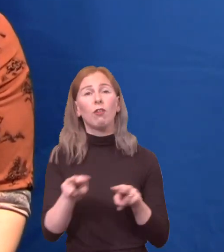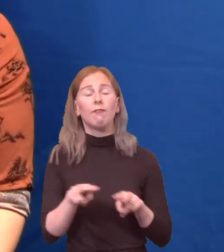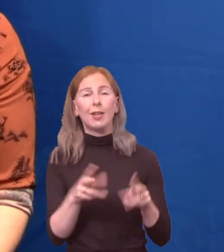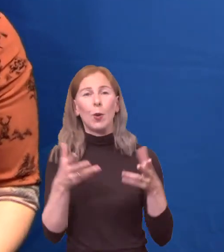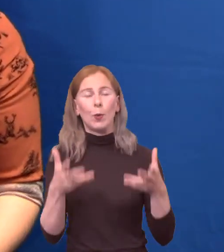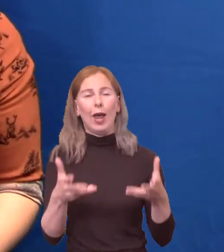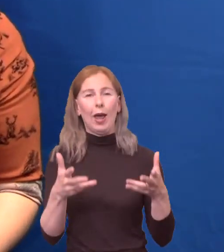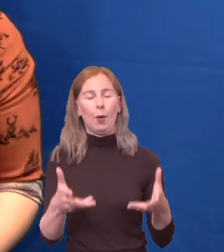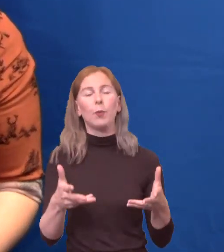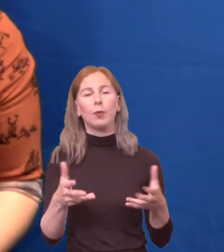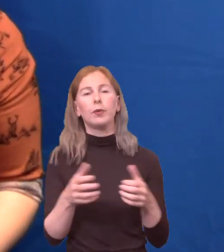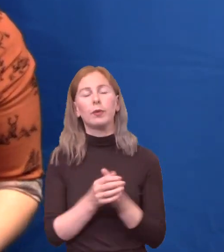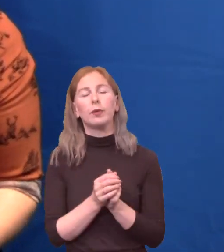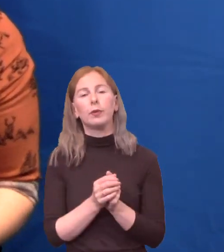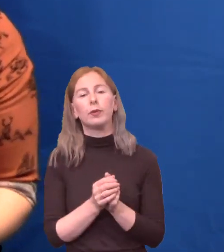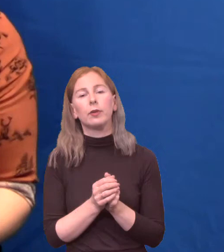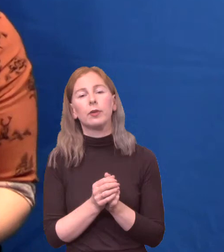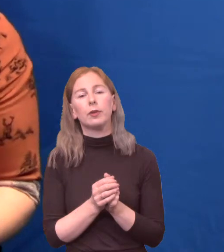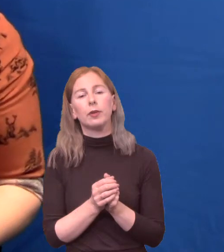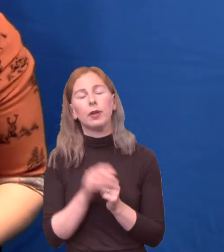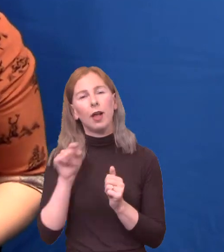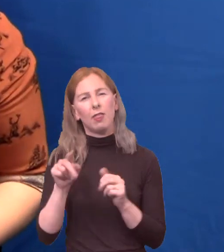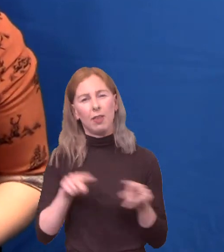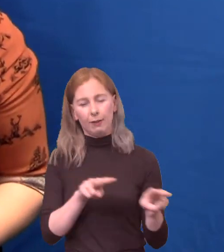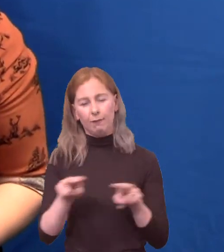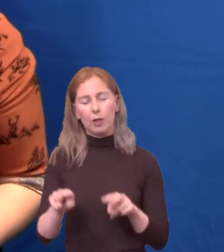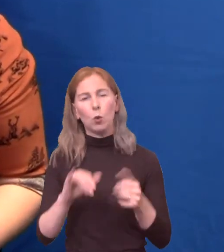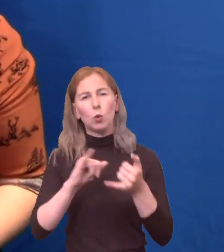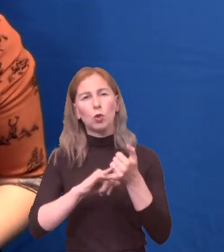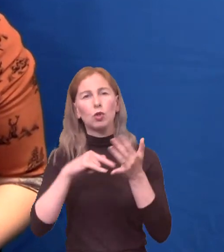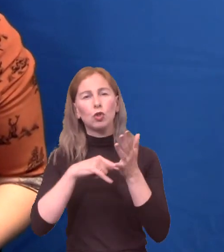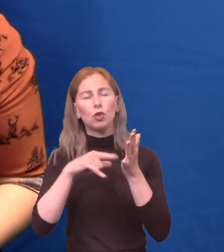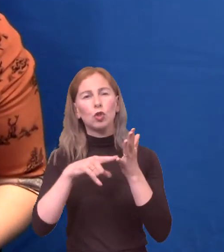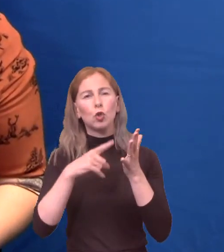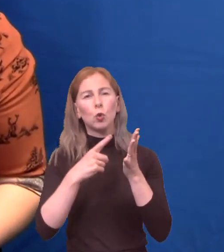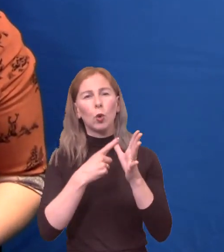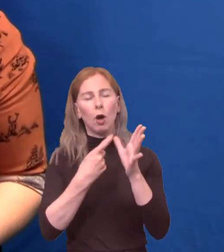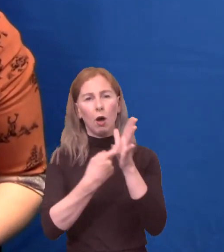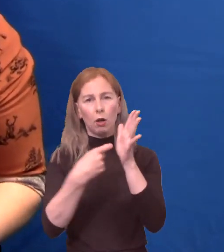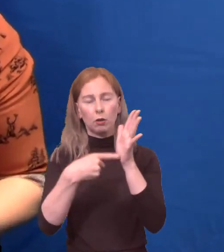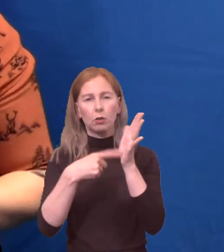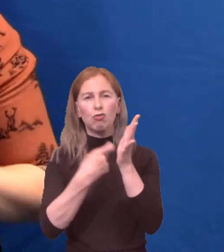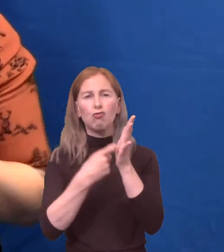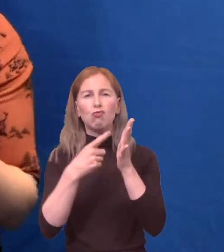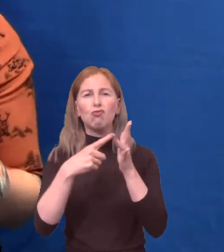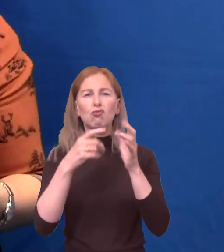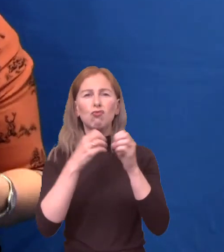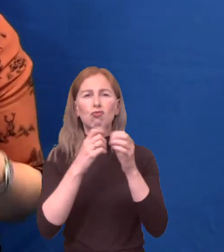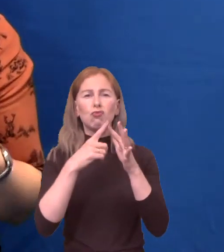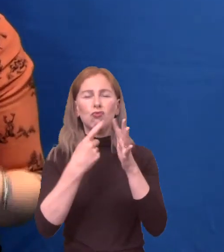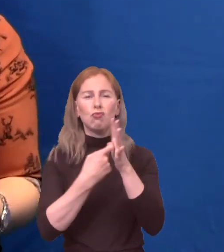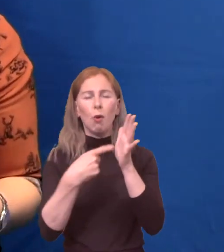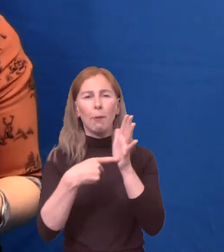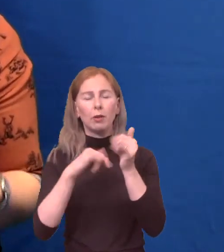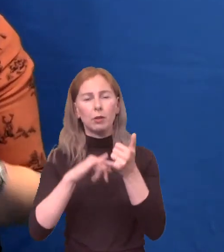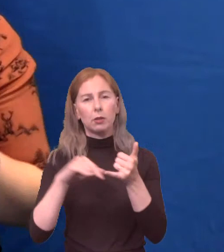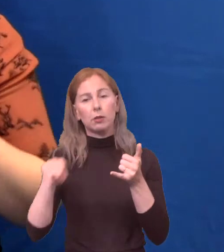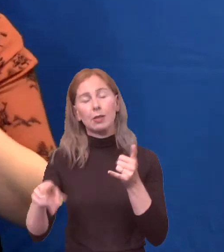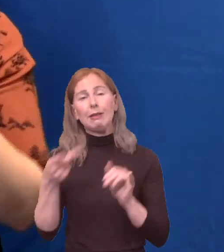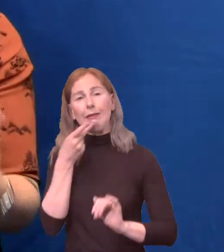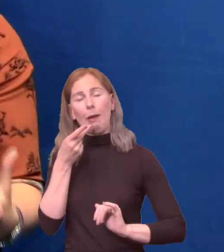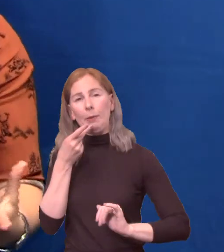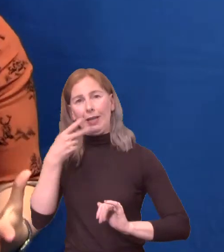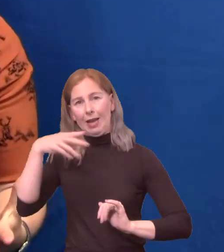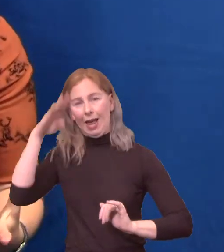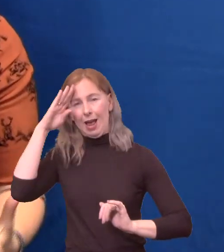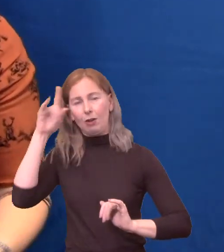this evening, which is a video of Stuart Roberts, the Deputy President of the NFU, who is also a landowner, sort of farmer, giving us